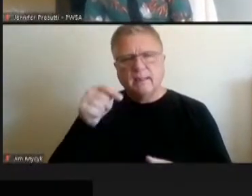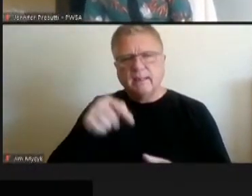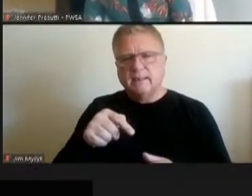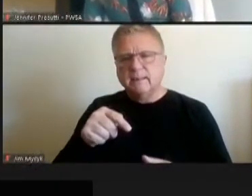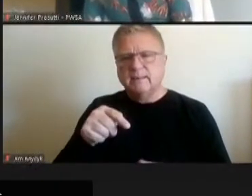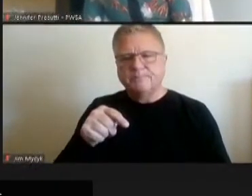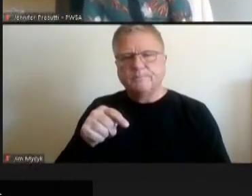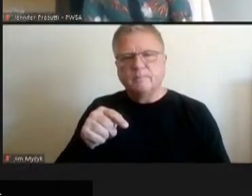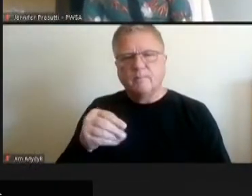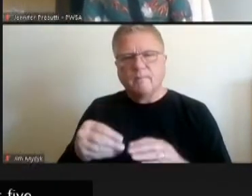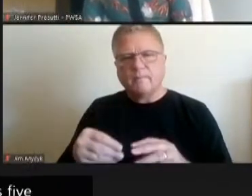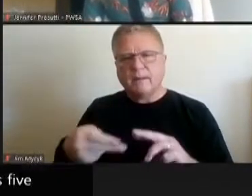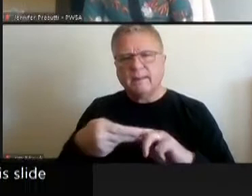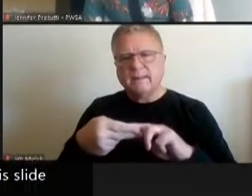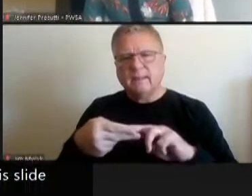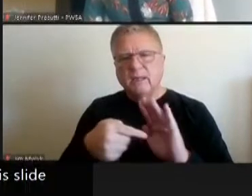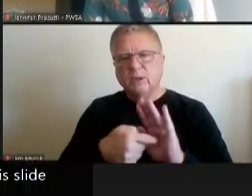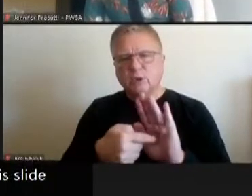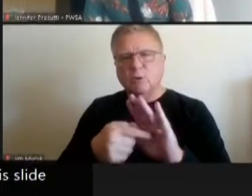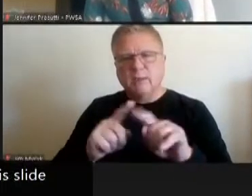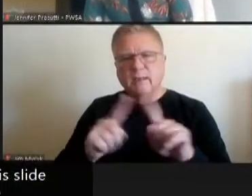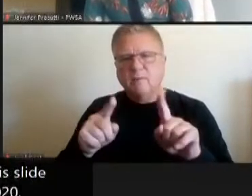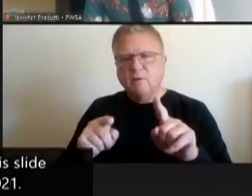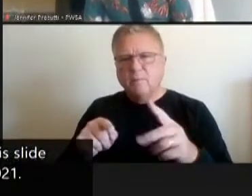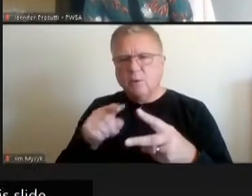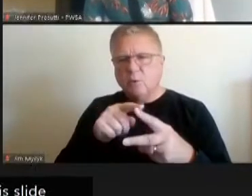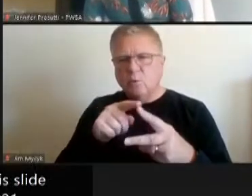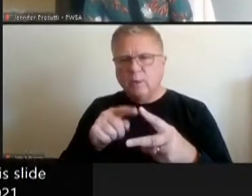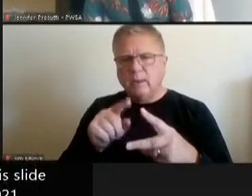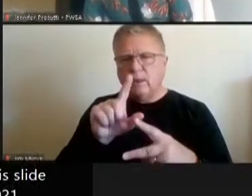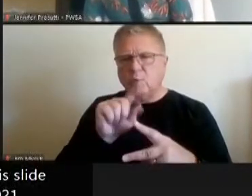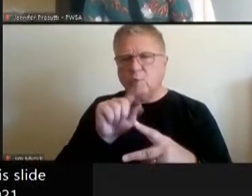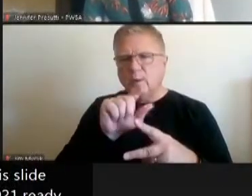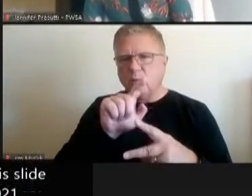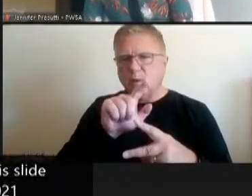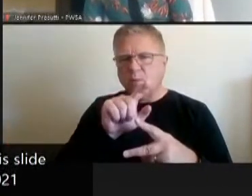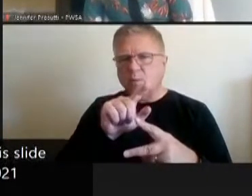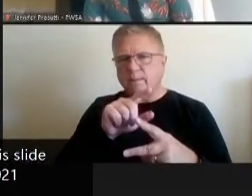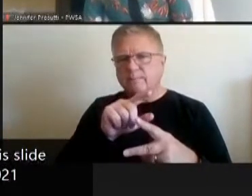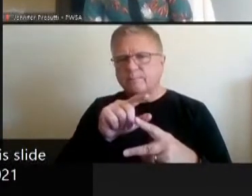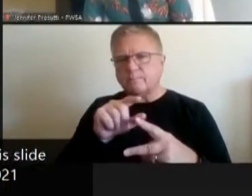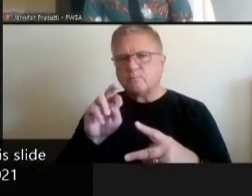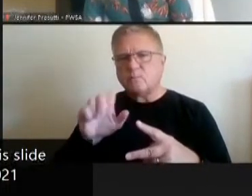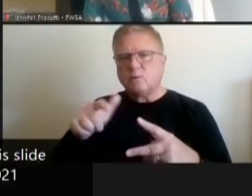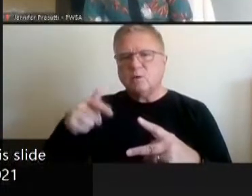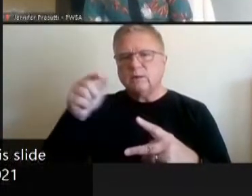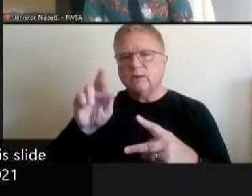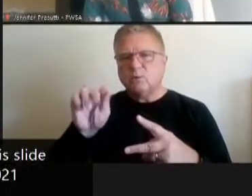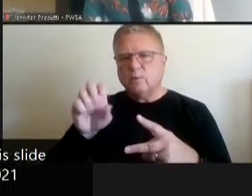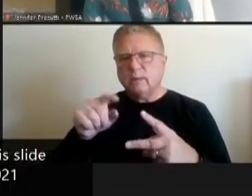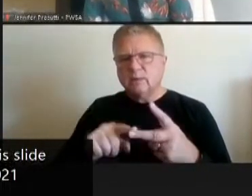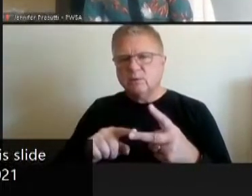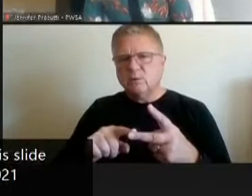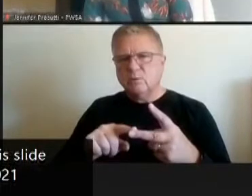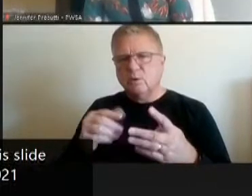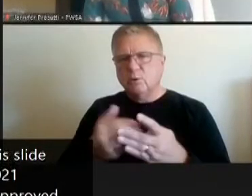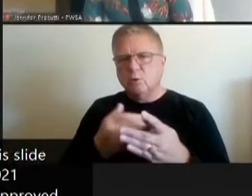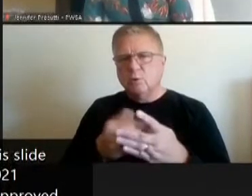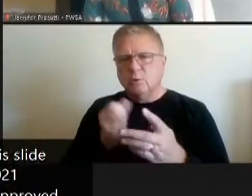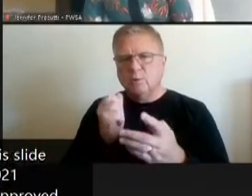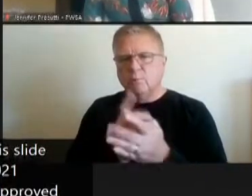this slide demonstrates the difference between the 2021 residential rates as compared to the newly